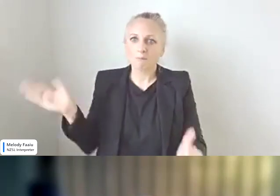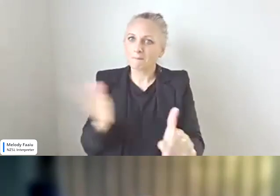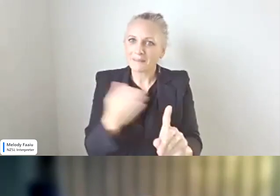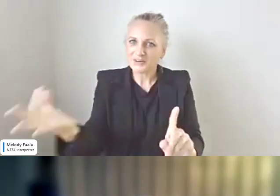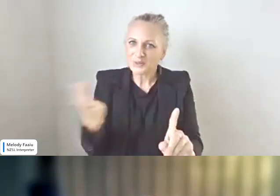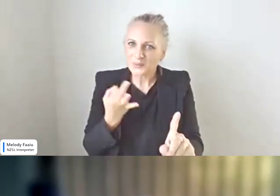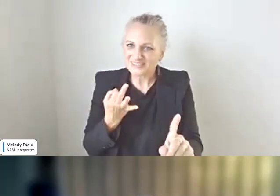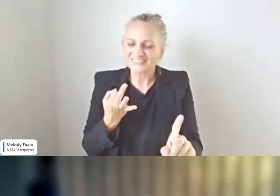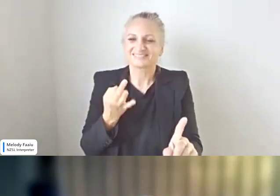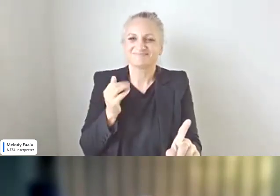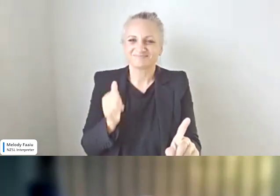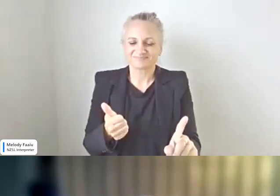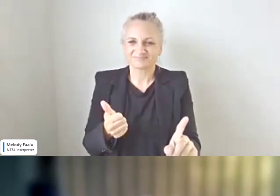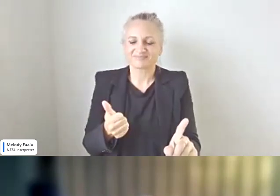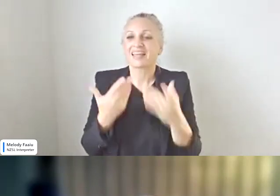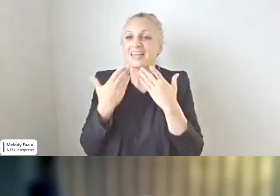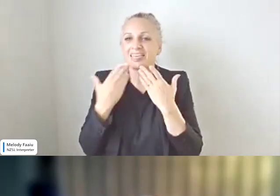come from Sally.